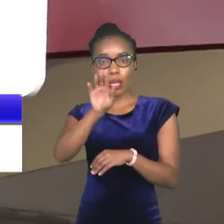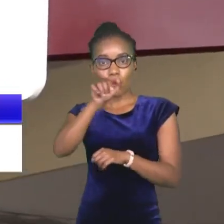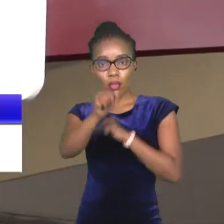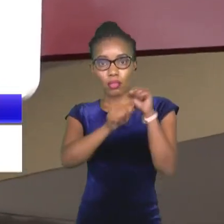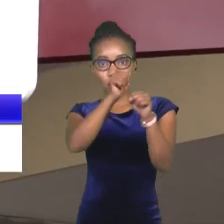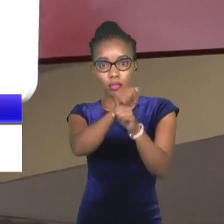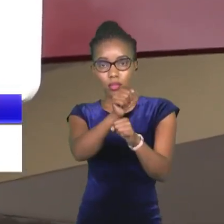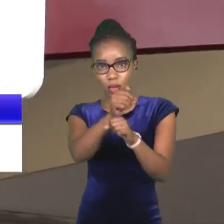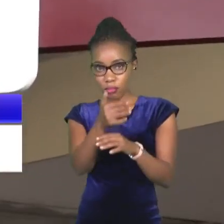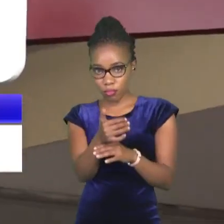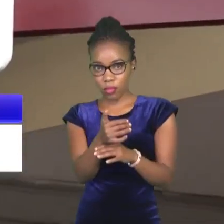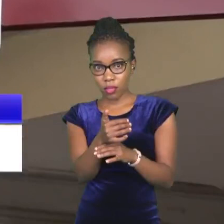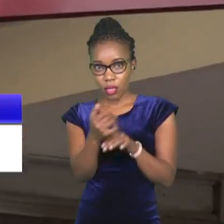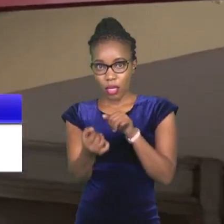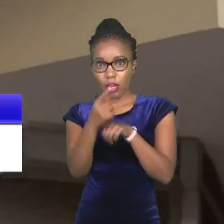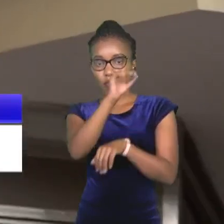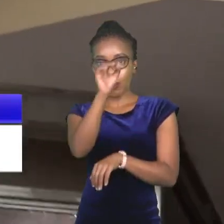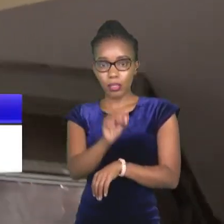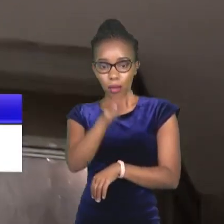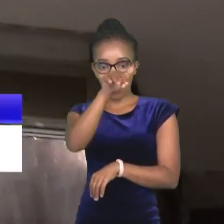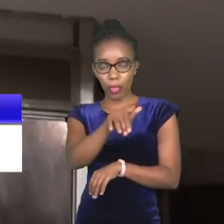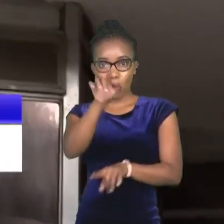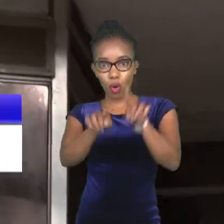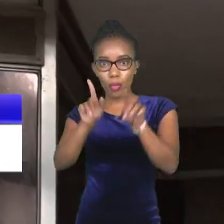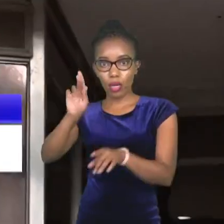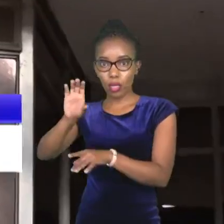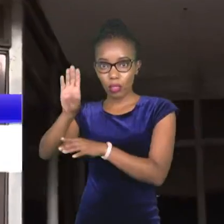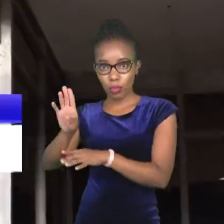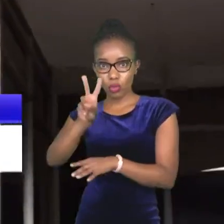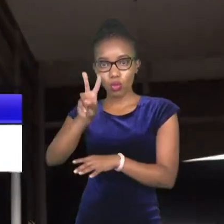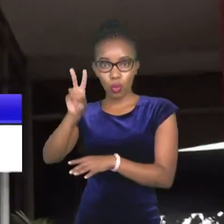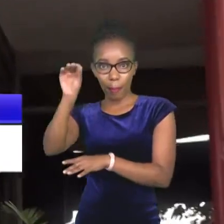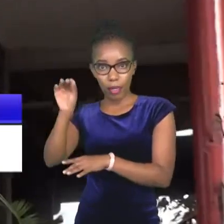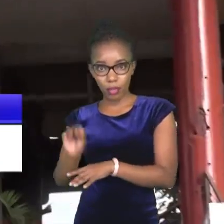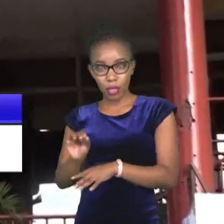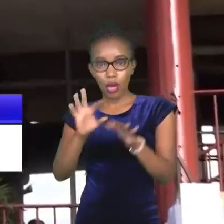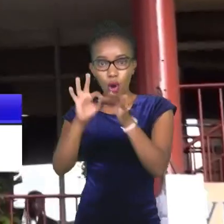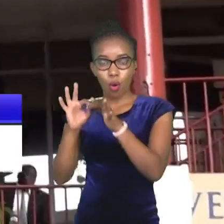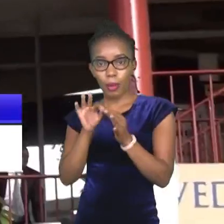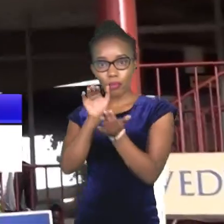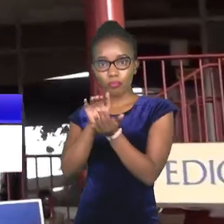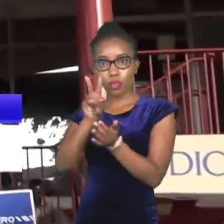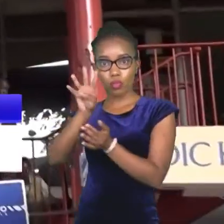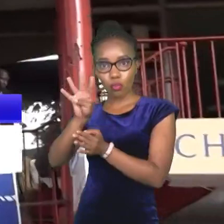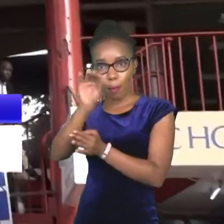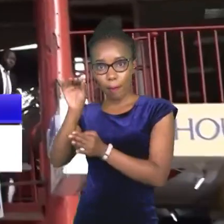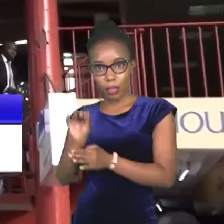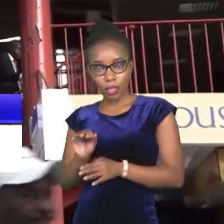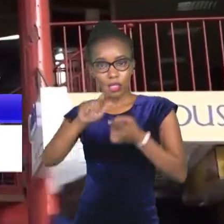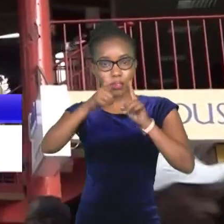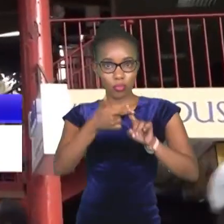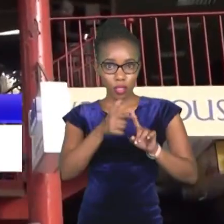year. This is an 11% drop as compared to KCB's 22%, Co-operative Bank of 24%,